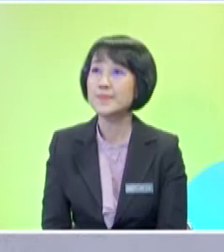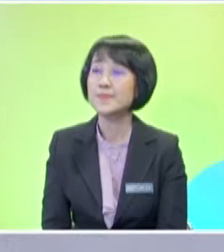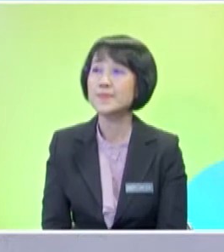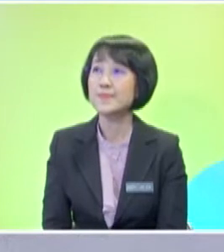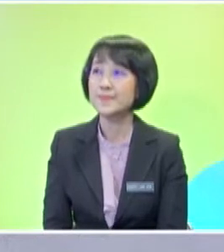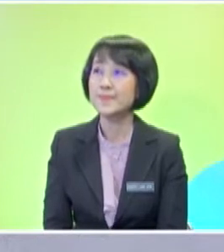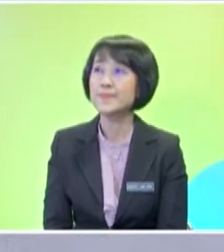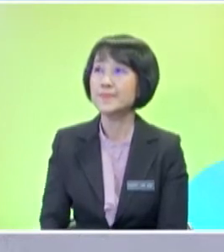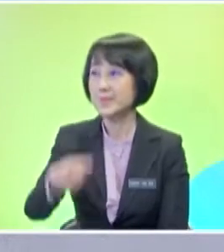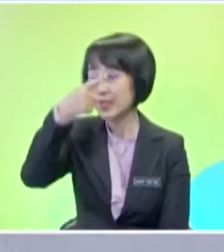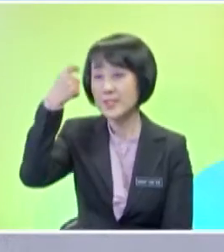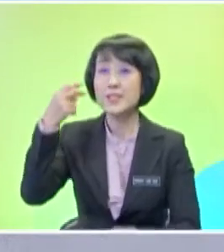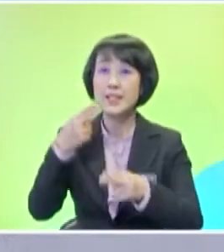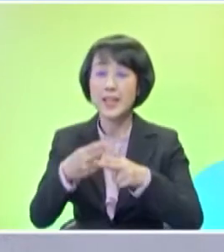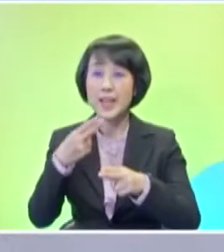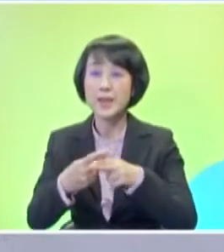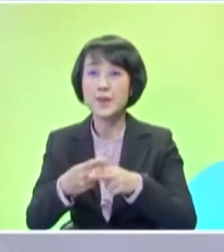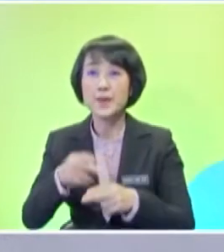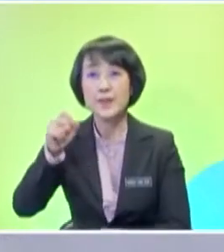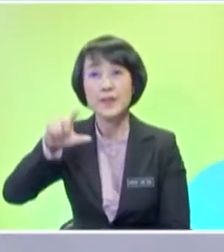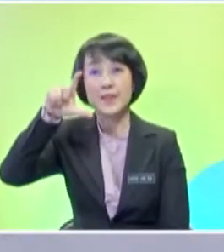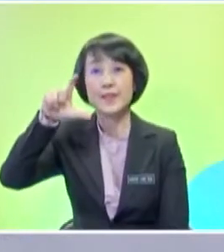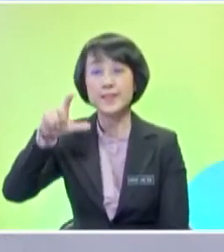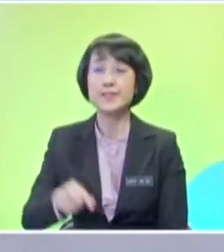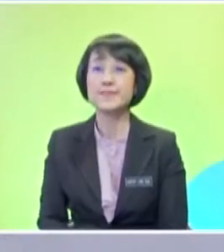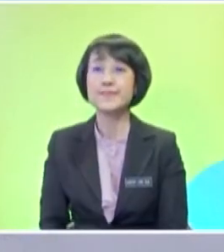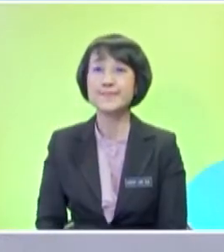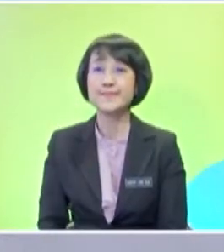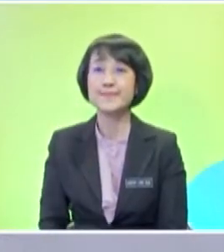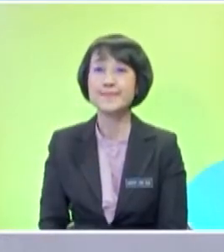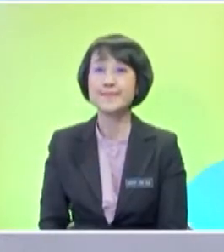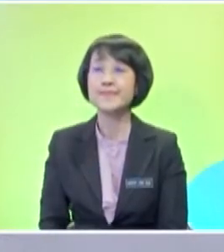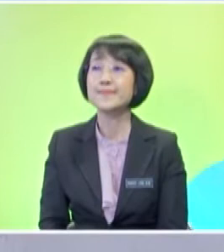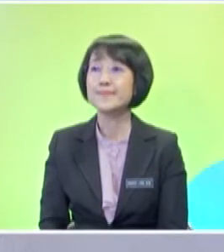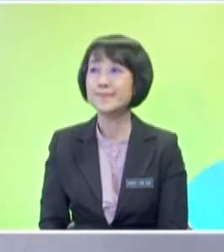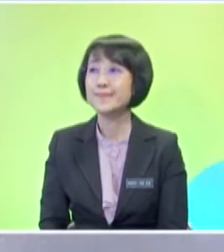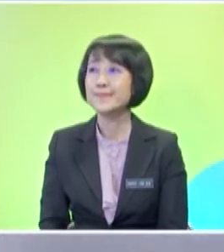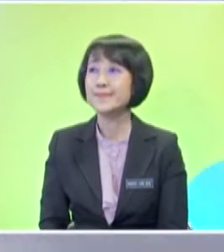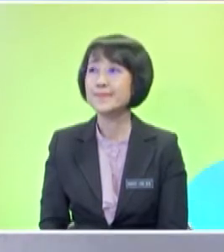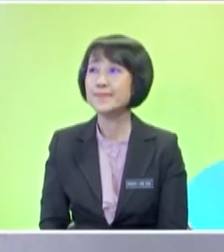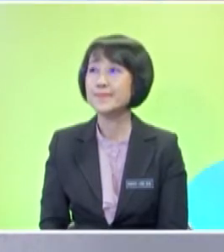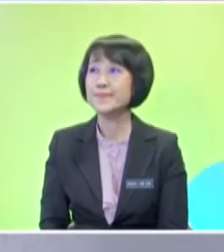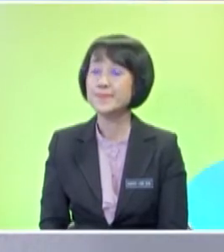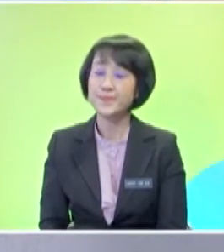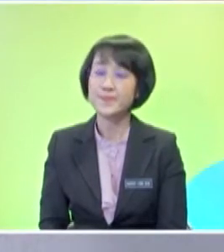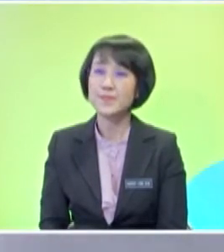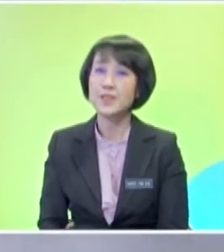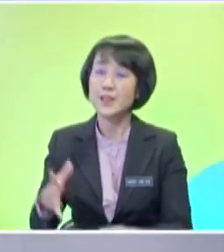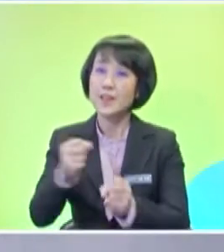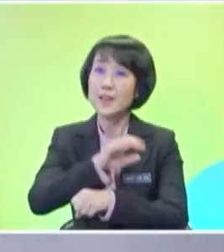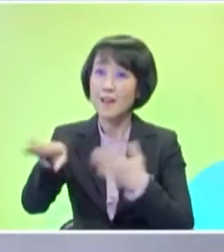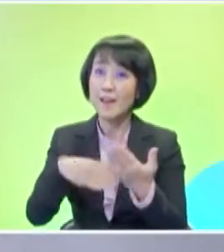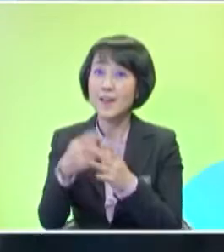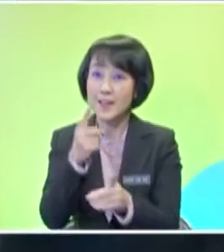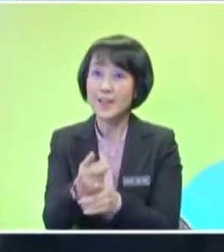Farah, Nani, Kevin, Kuala Lumpur. Ah, okay? All right. So since I got this all correct, do I get